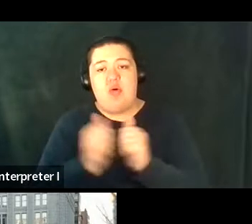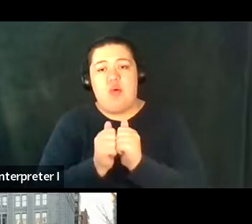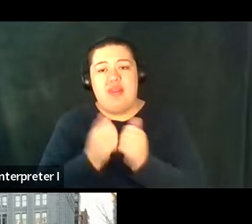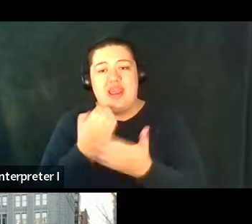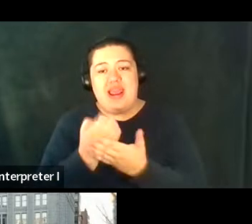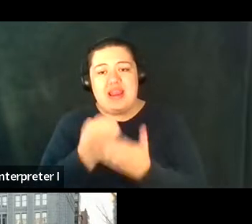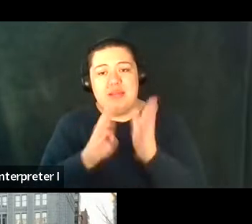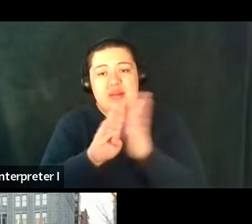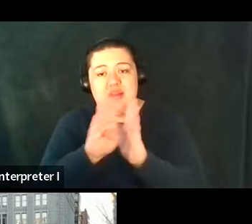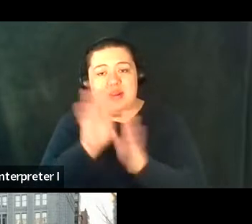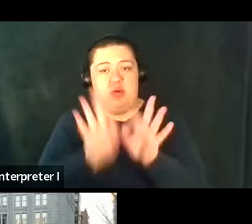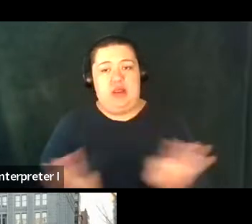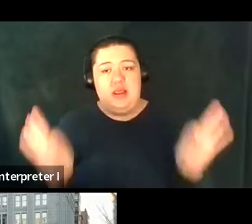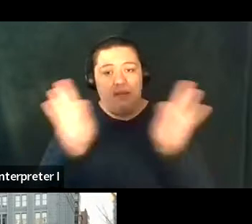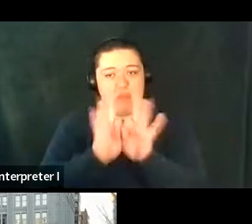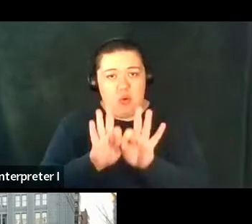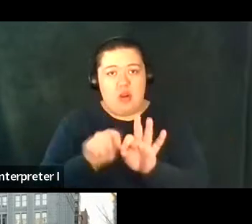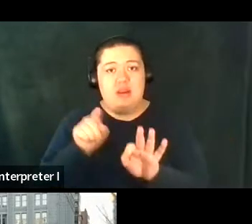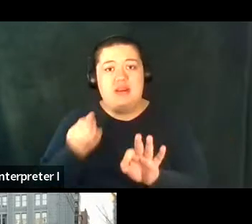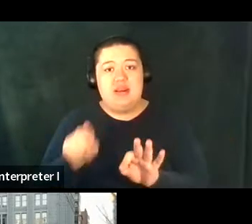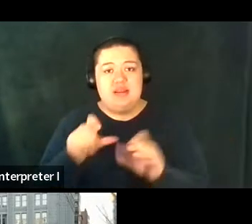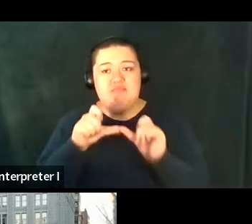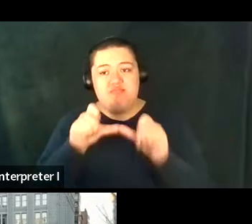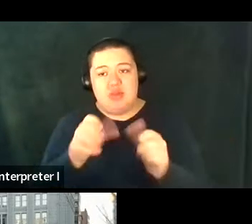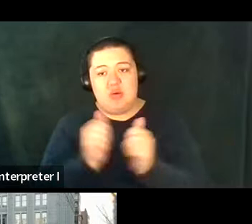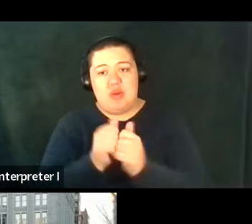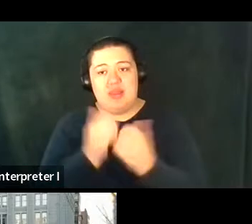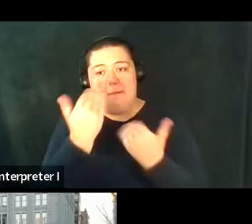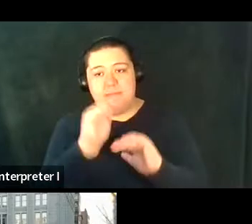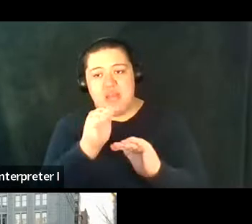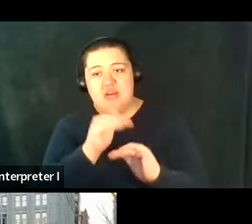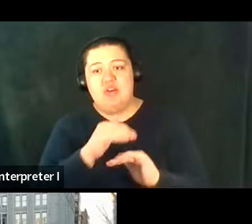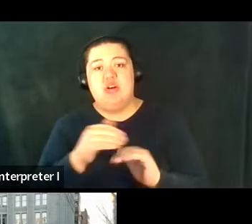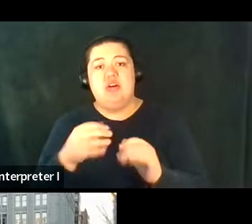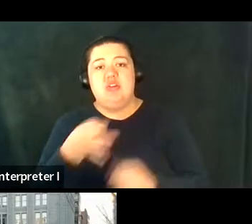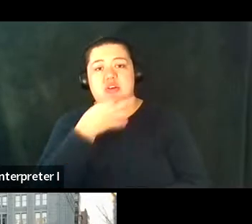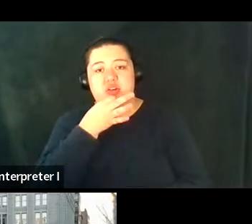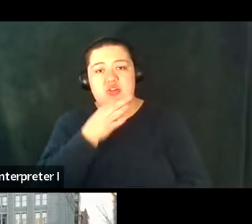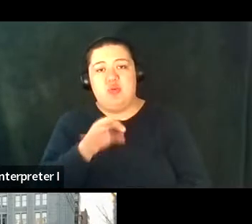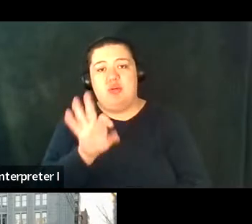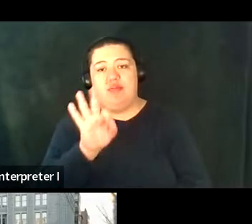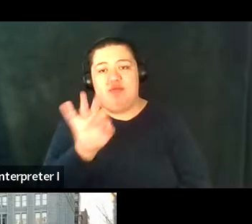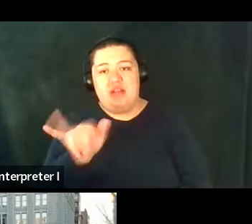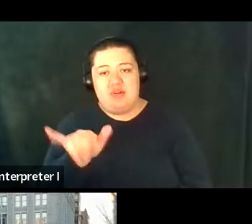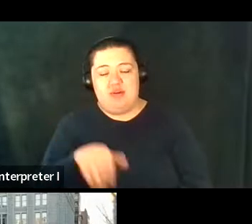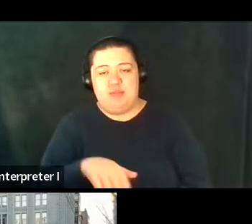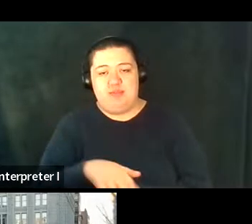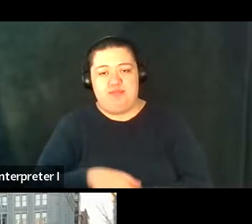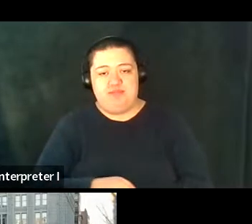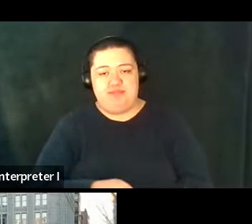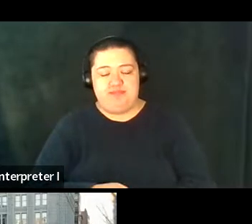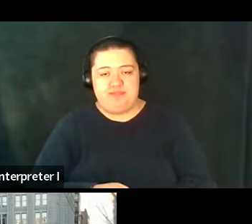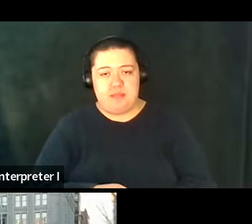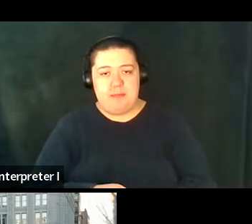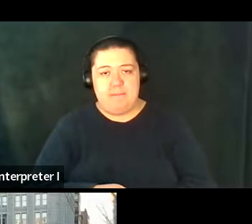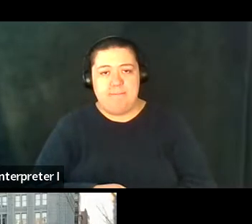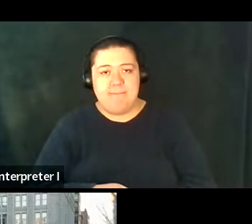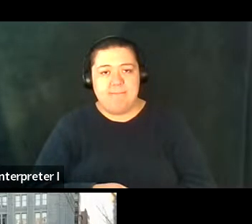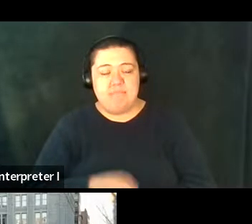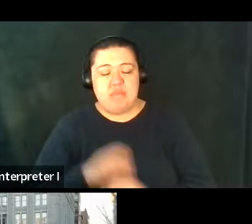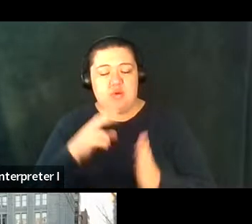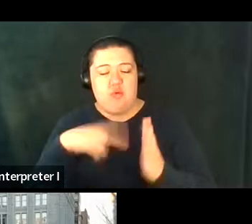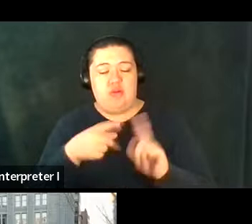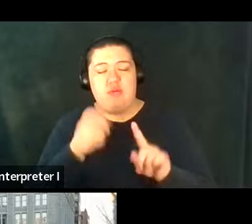be important as WMATA contends with expected budget shortfalls in the coming fiscal years. Reading from the